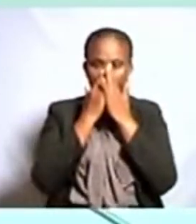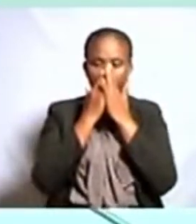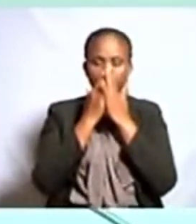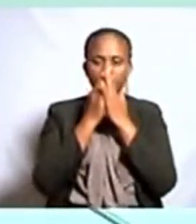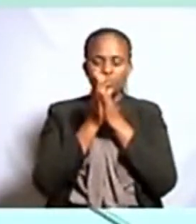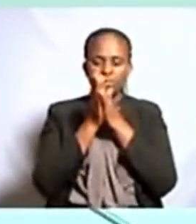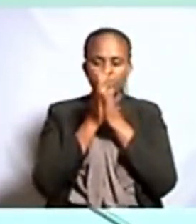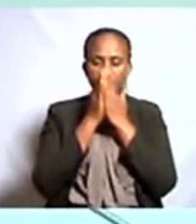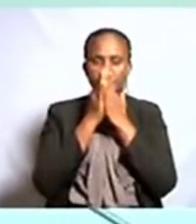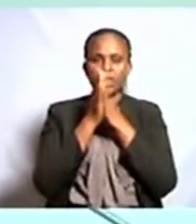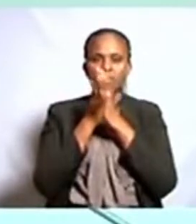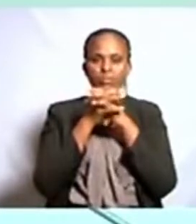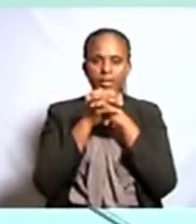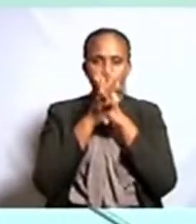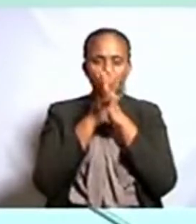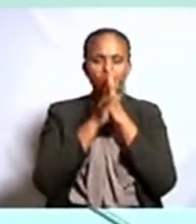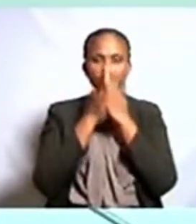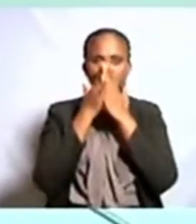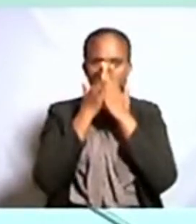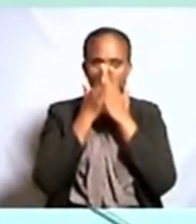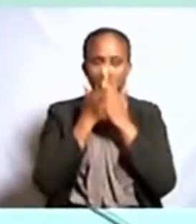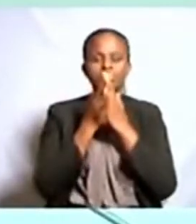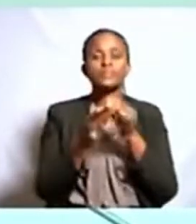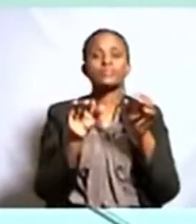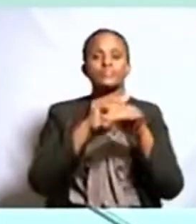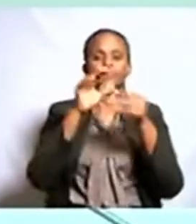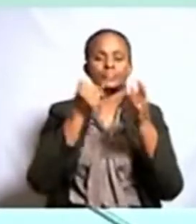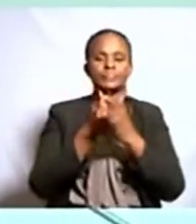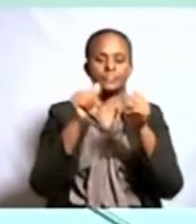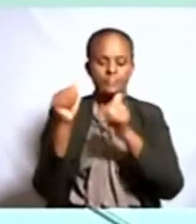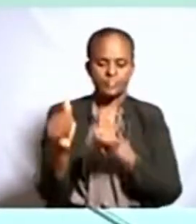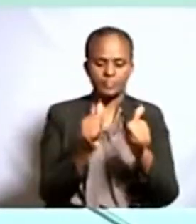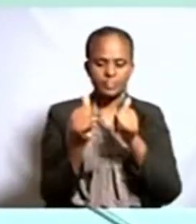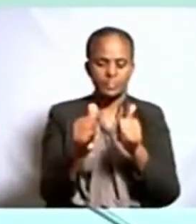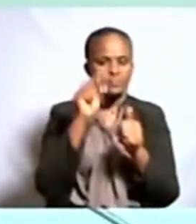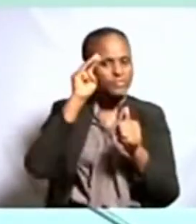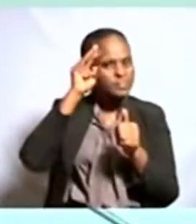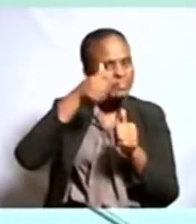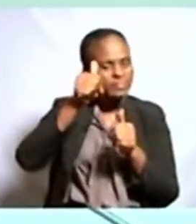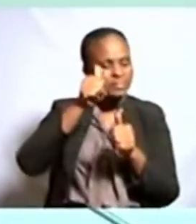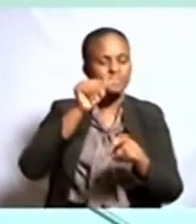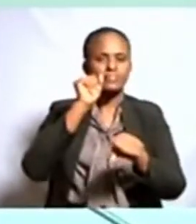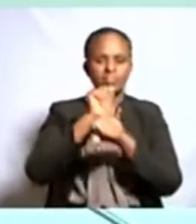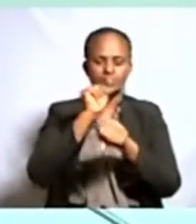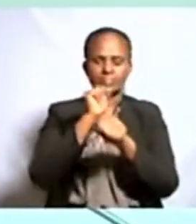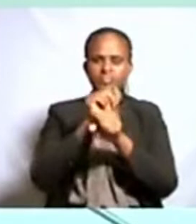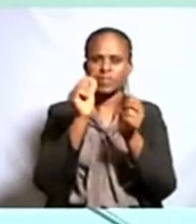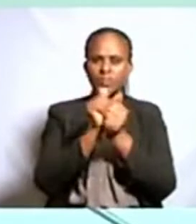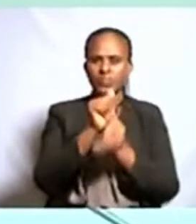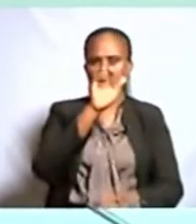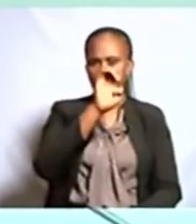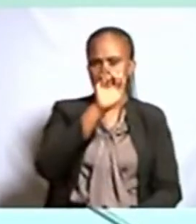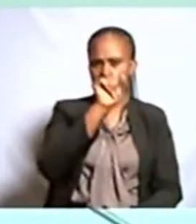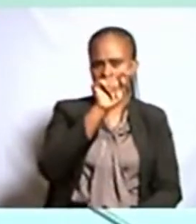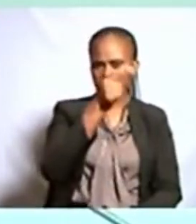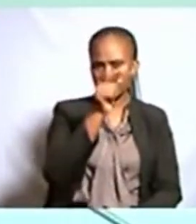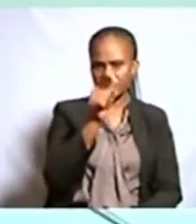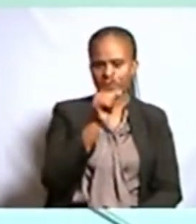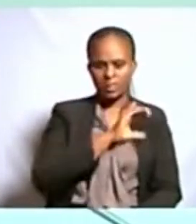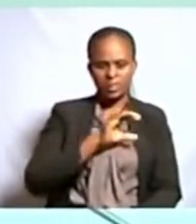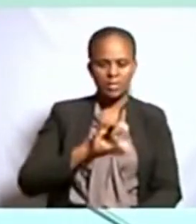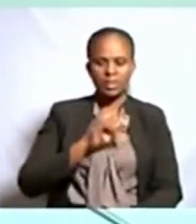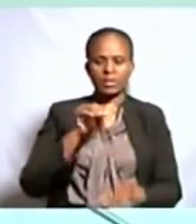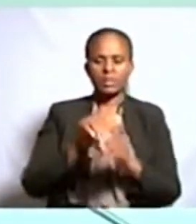Controlling officer's response, corrective action: the ministry engaged the export trading group company on